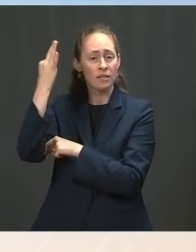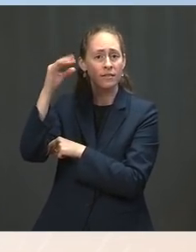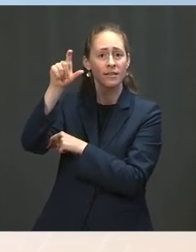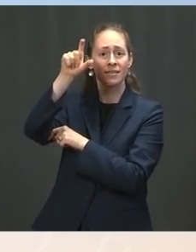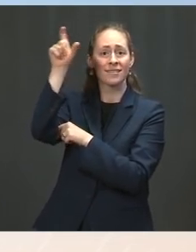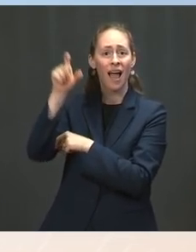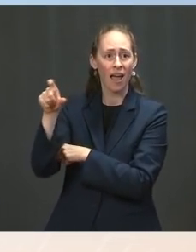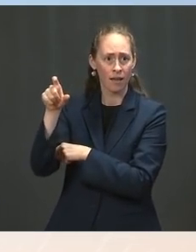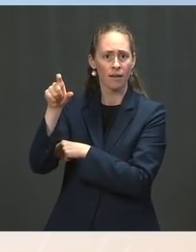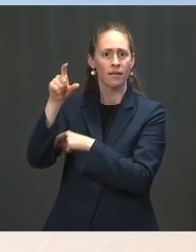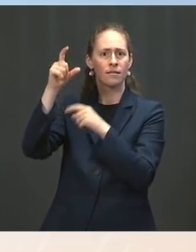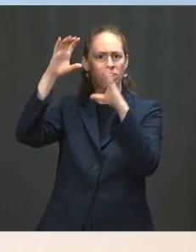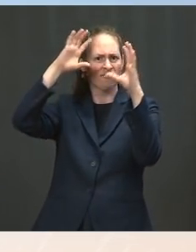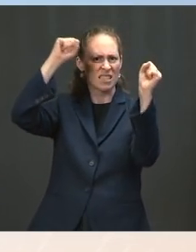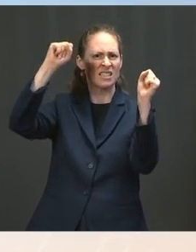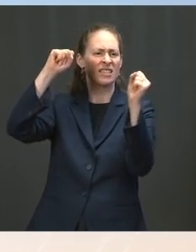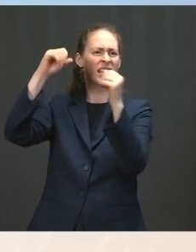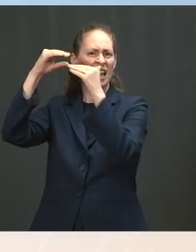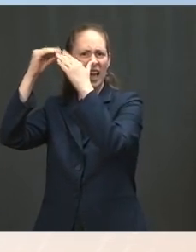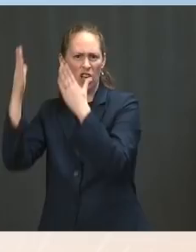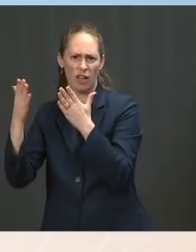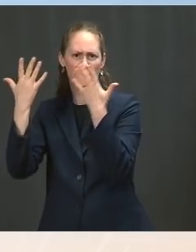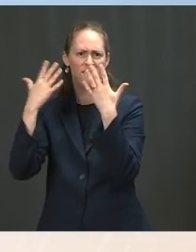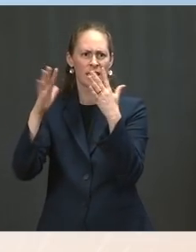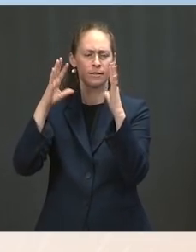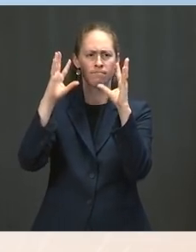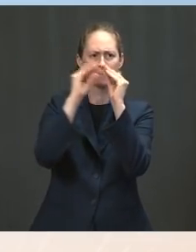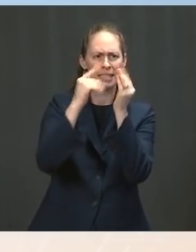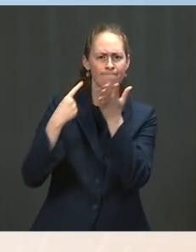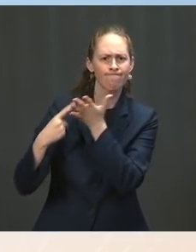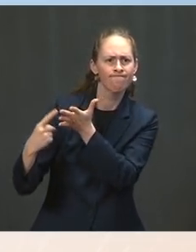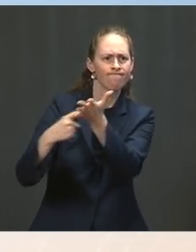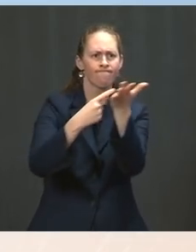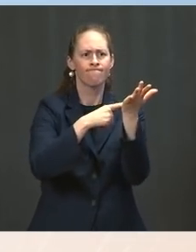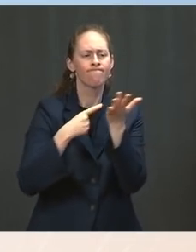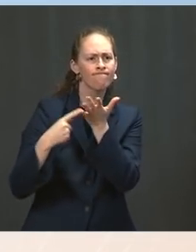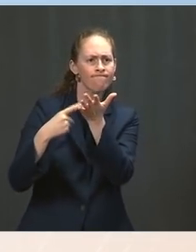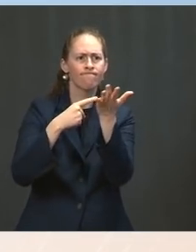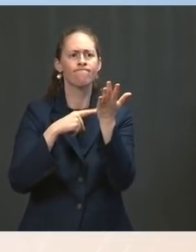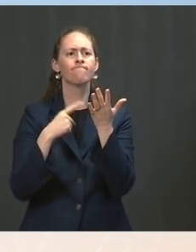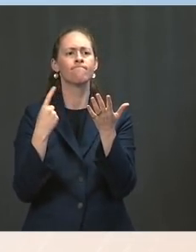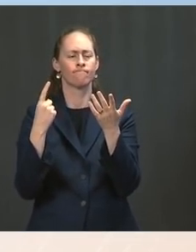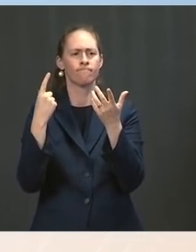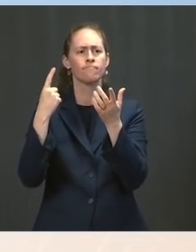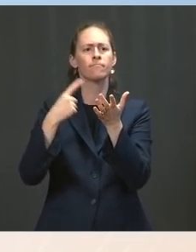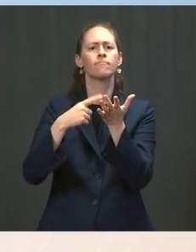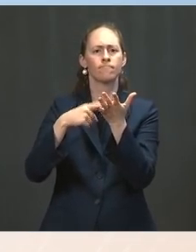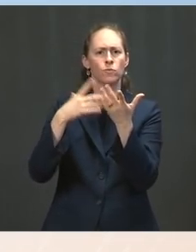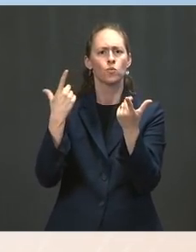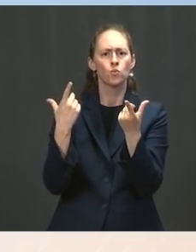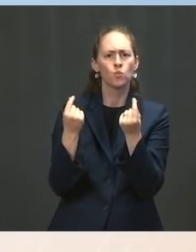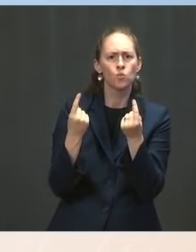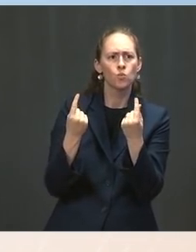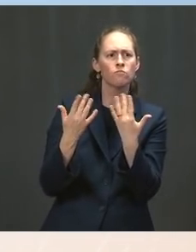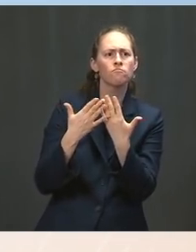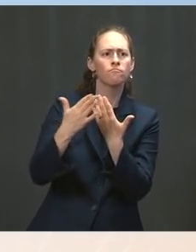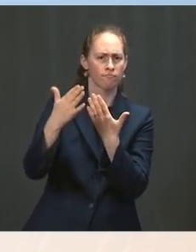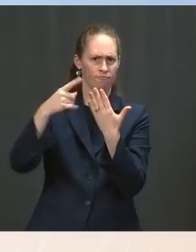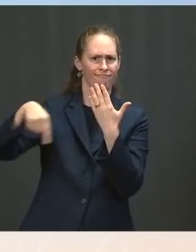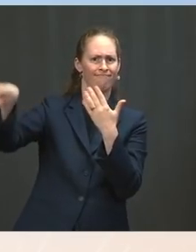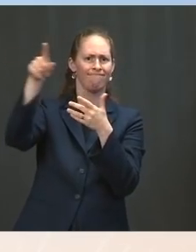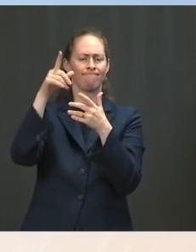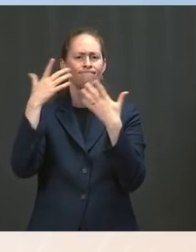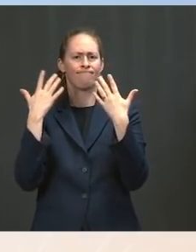the Emir of Qatar, and the Crown Prince of the UAE. Tomorrow, he will participate in a G7 leaders meeting on